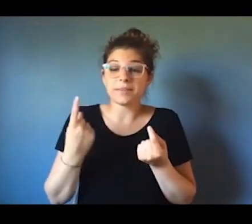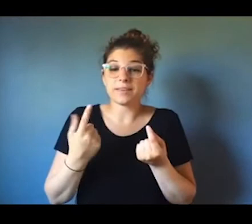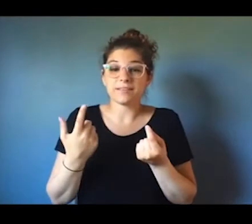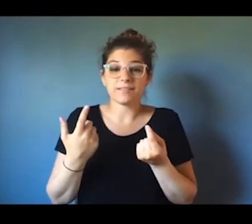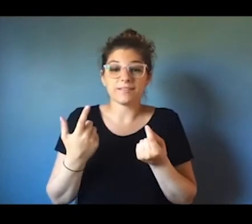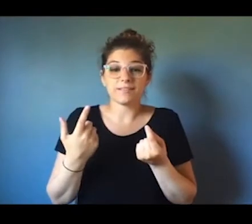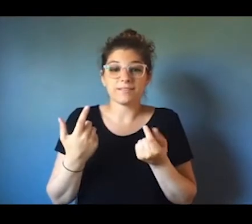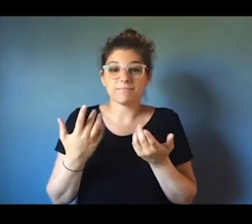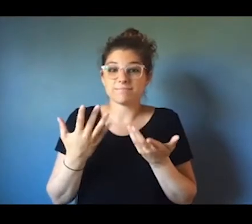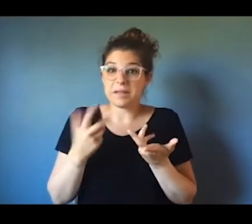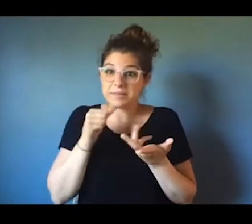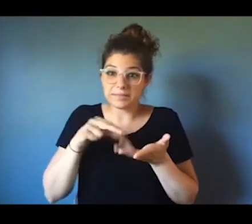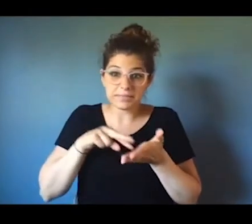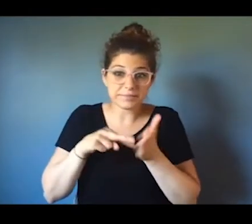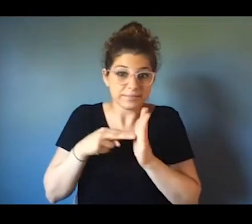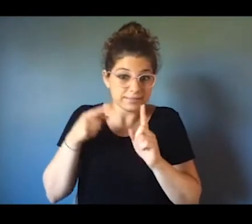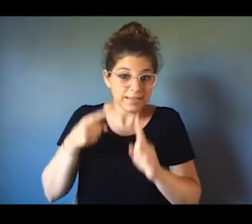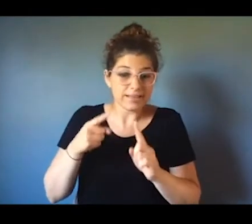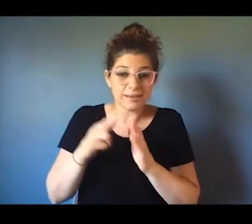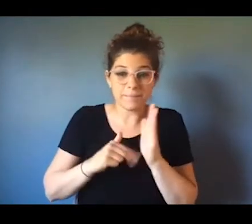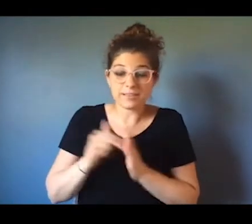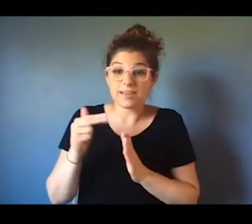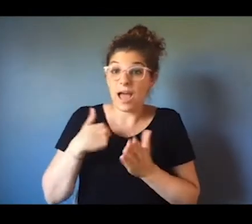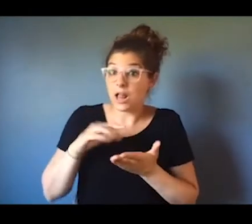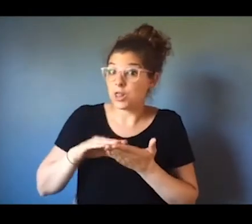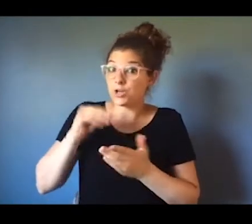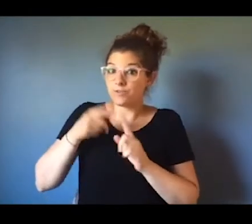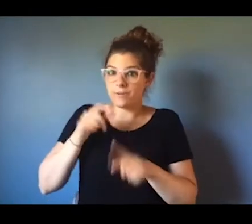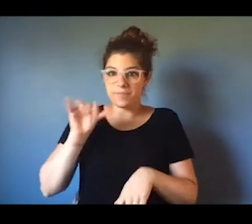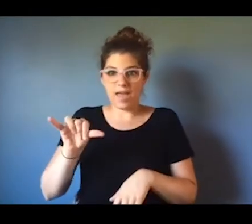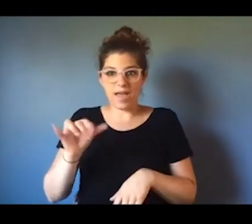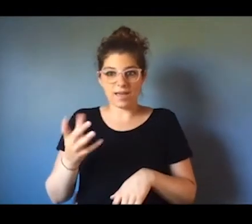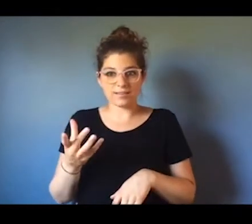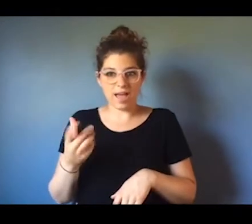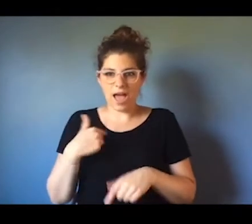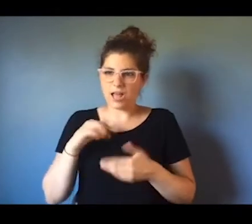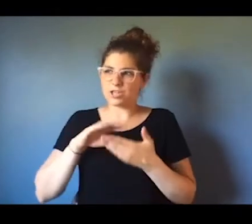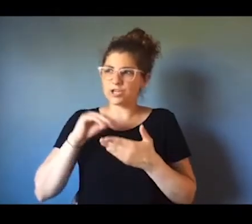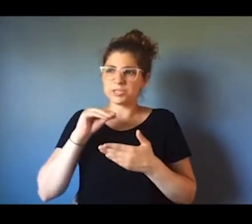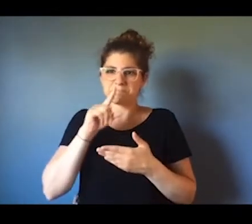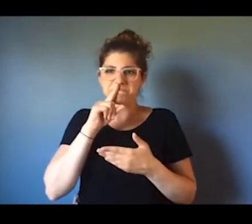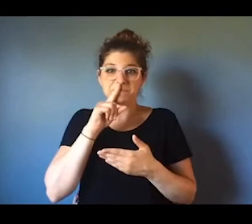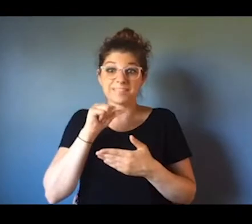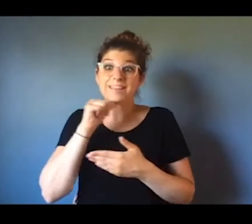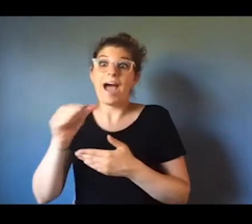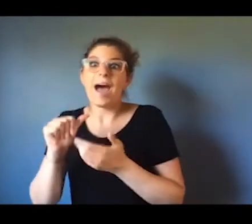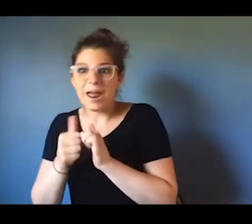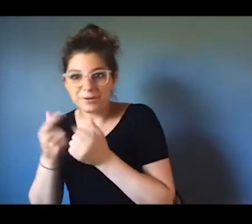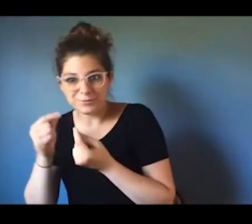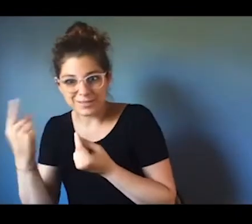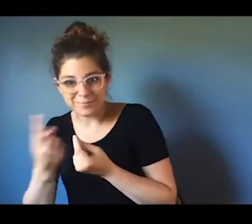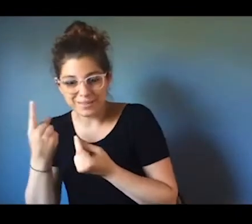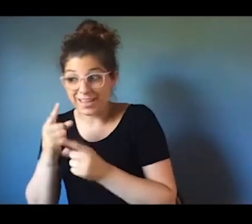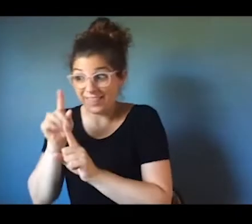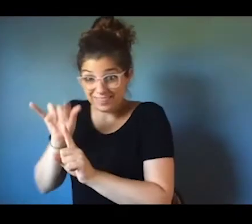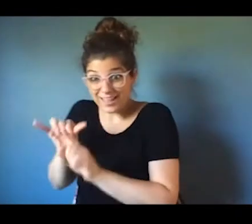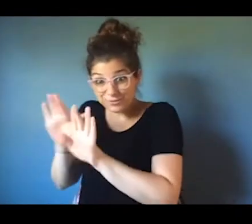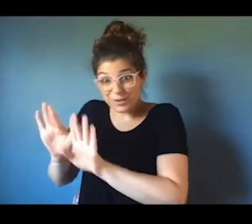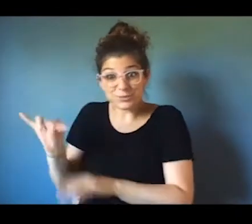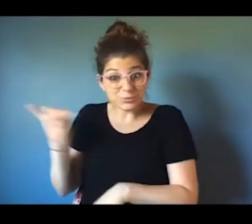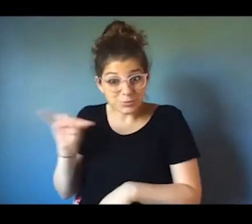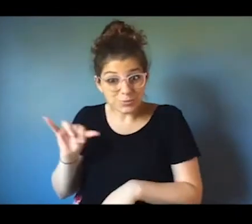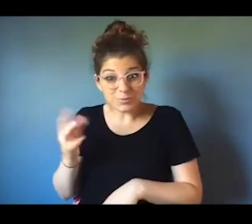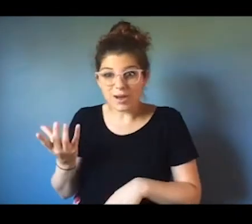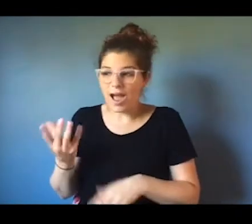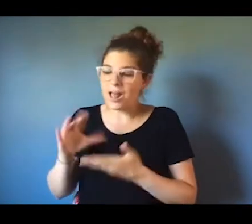whenever I do something that I didn't intend in a painting, I learn from that, and I learn not how to do something, which is